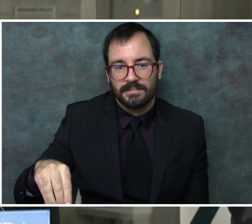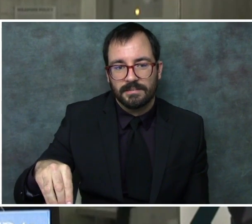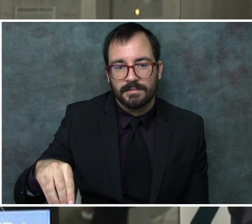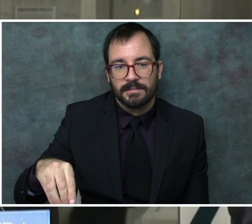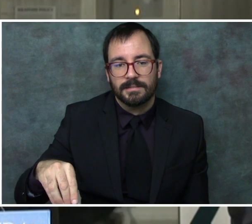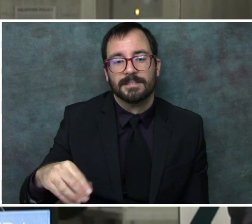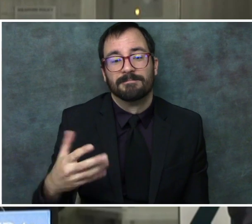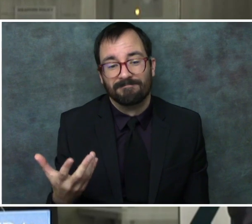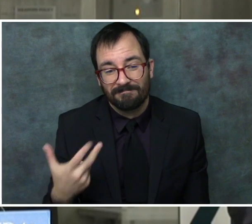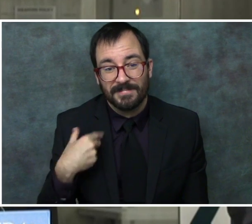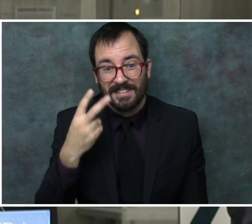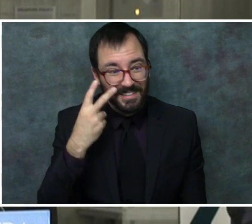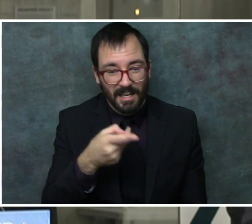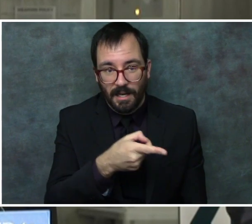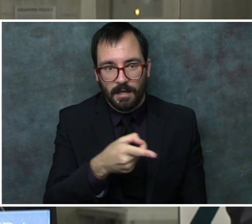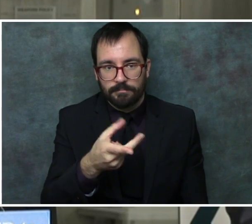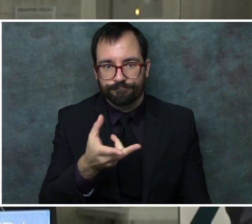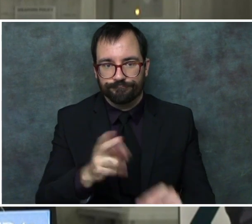4.1.